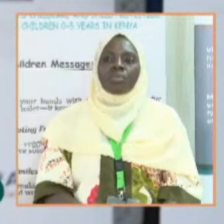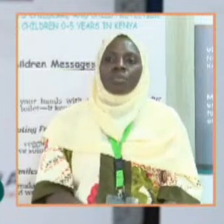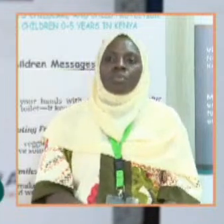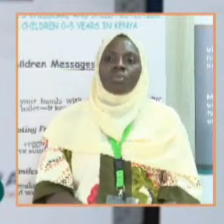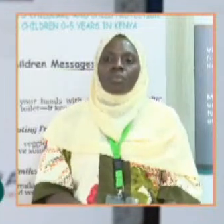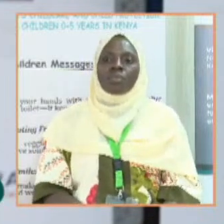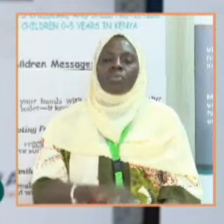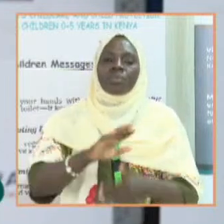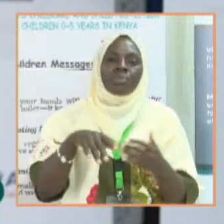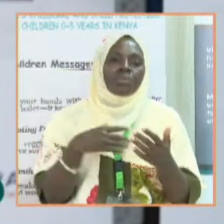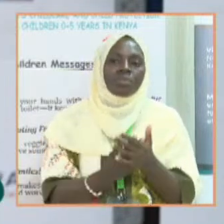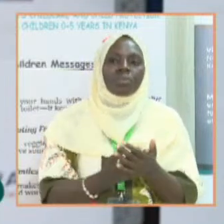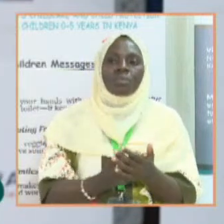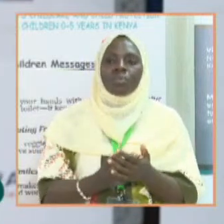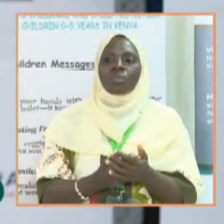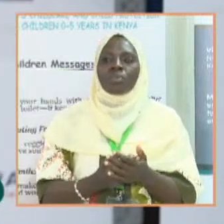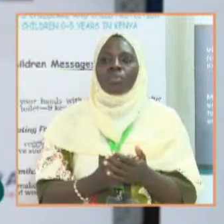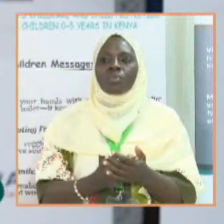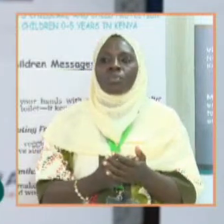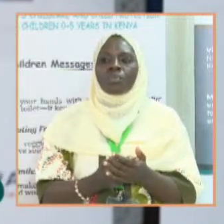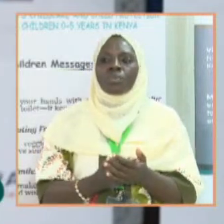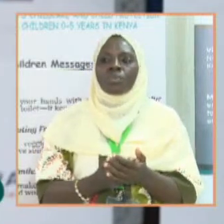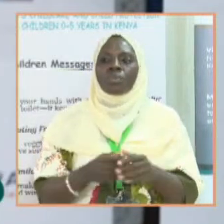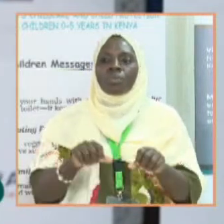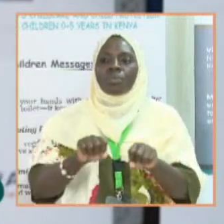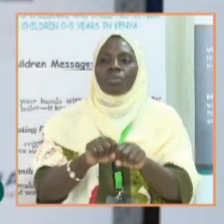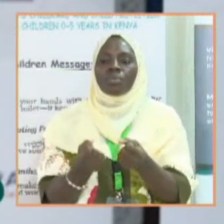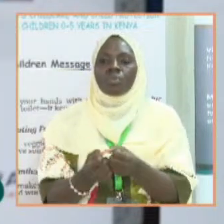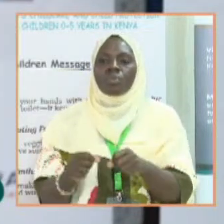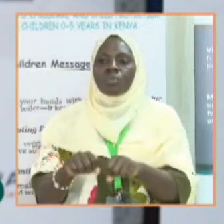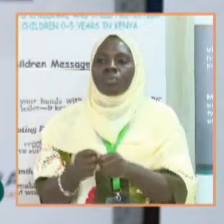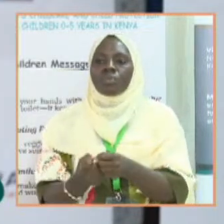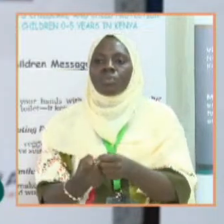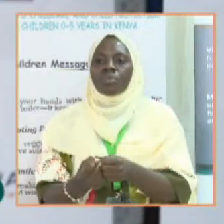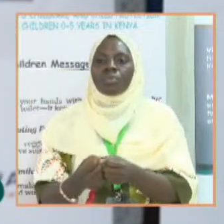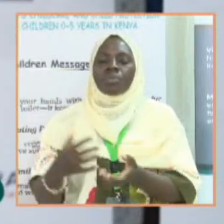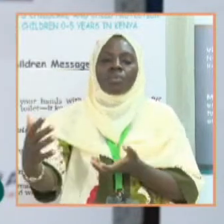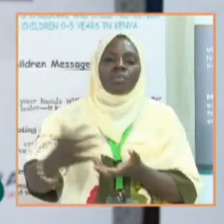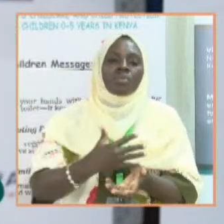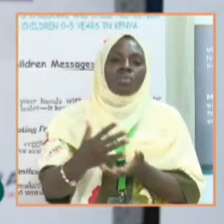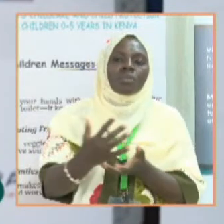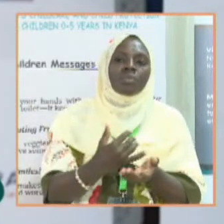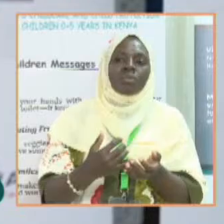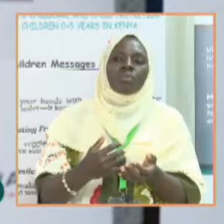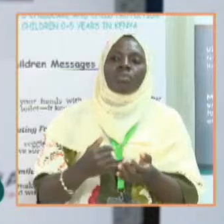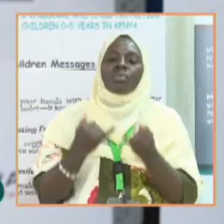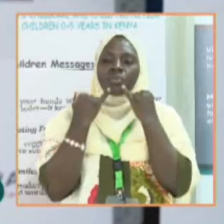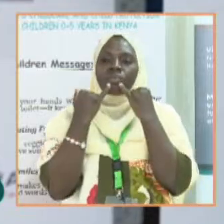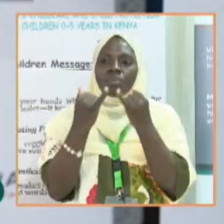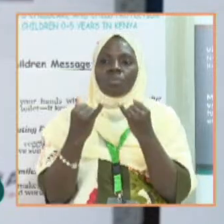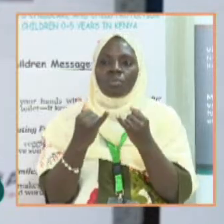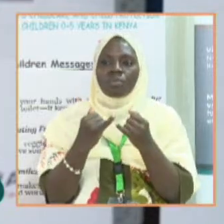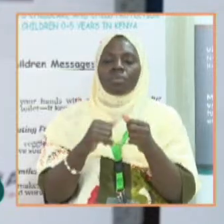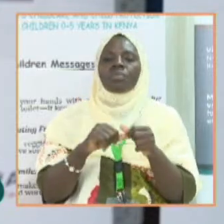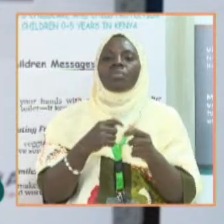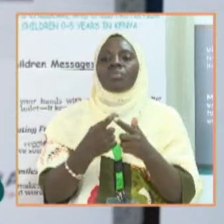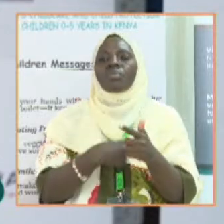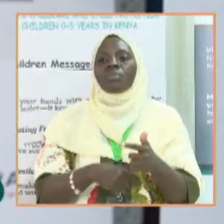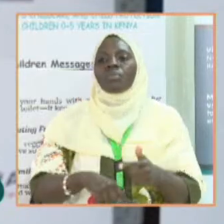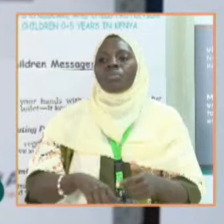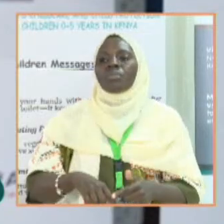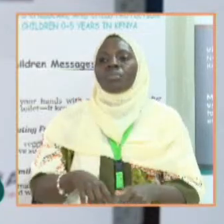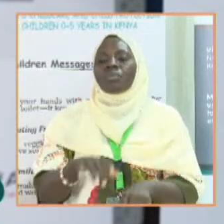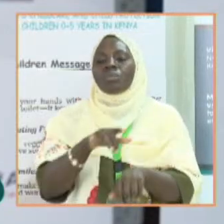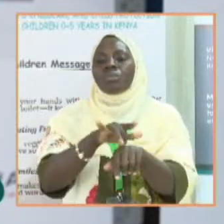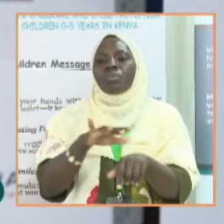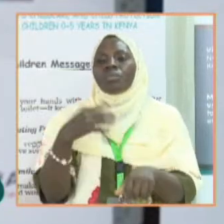agree with me, all these systems are hosted by different departments, and they collect data for only one child. So then we have